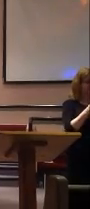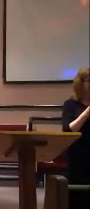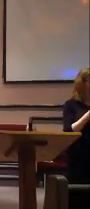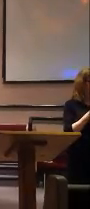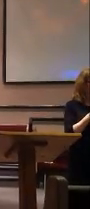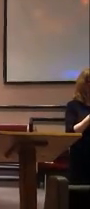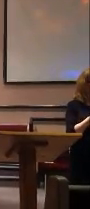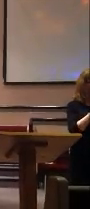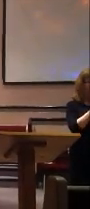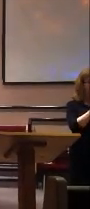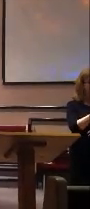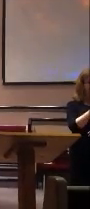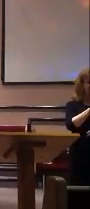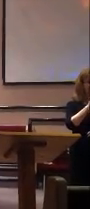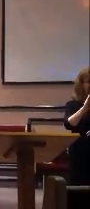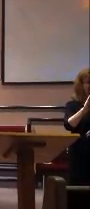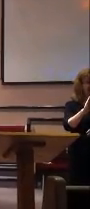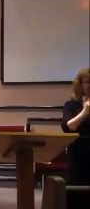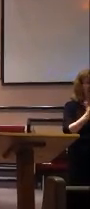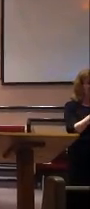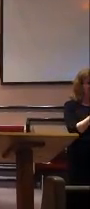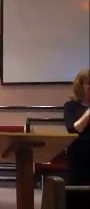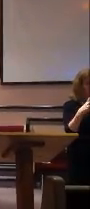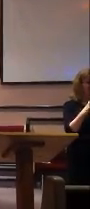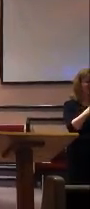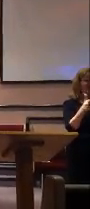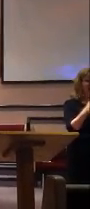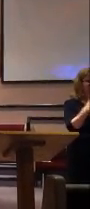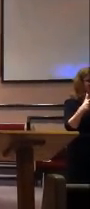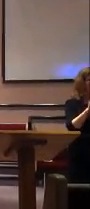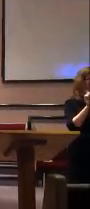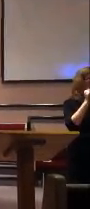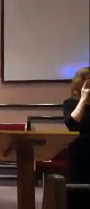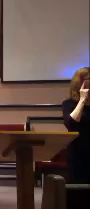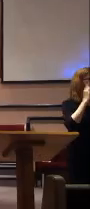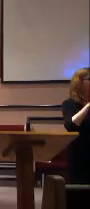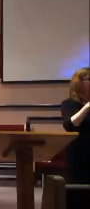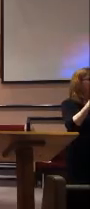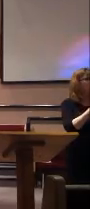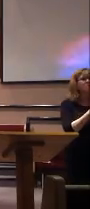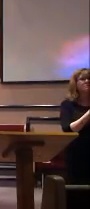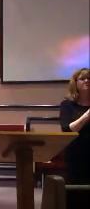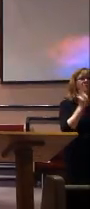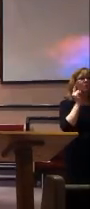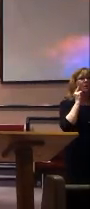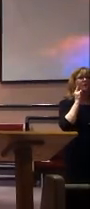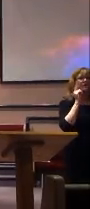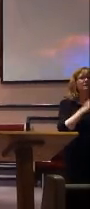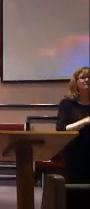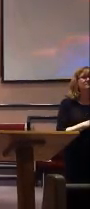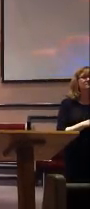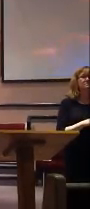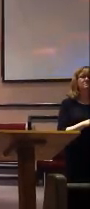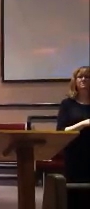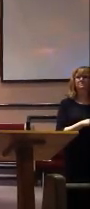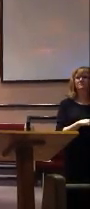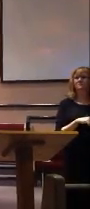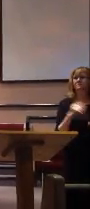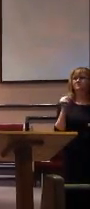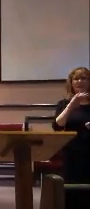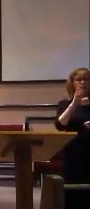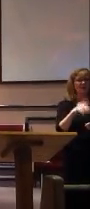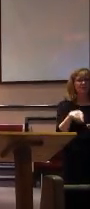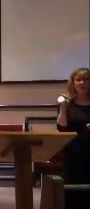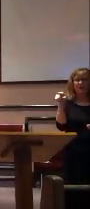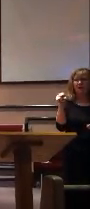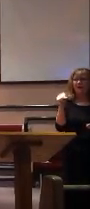MCC is growing the fastest, can you even imagine where it might be? Those of you that don't want to speak now, can you guess? Where